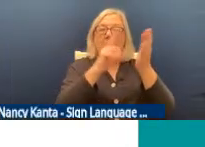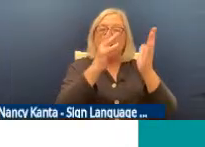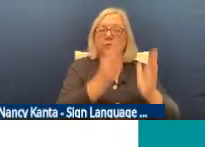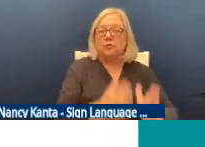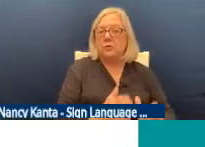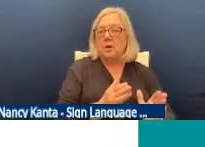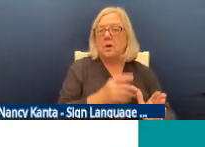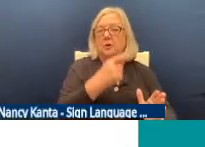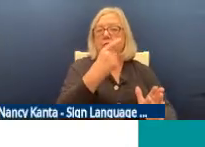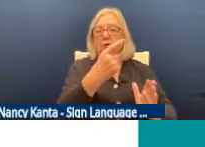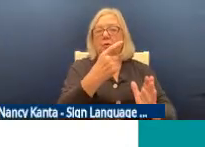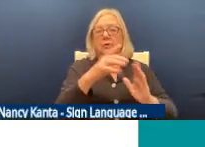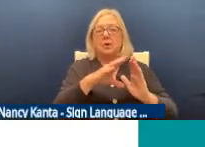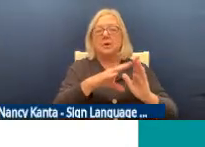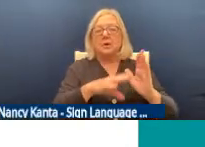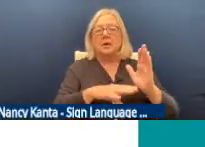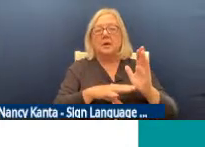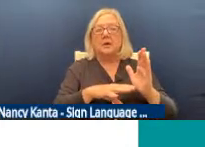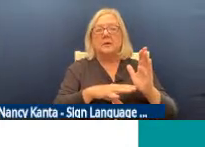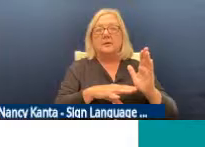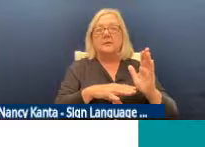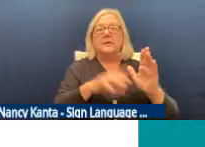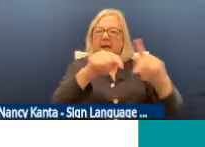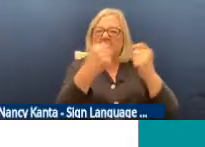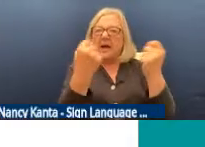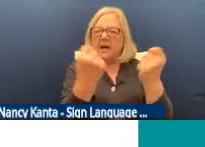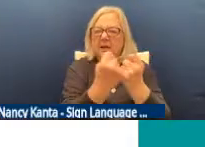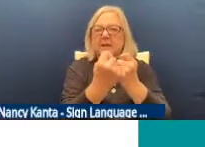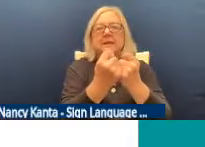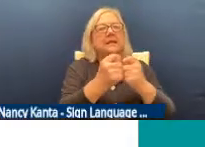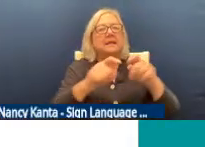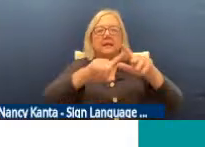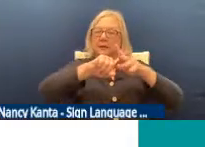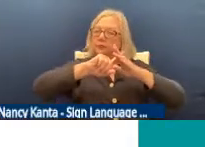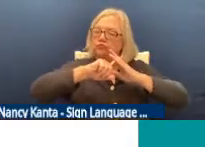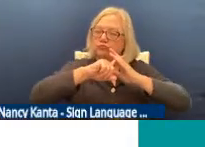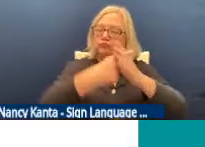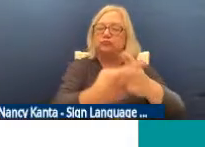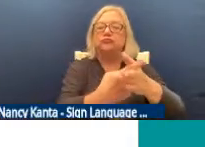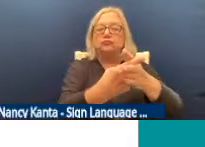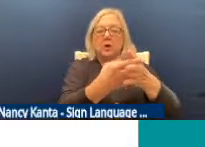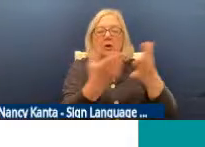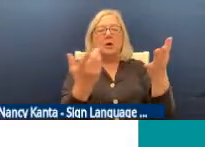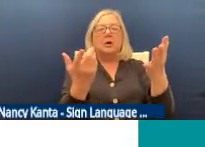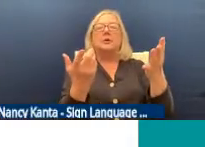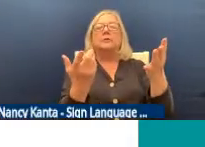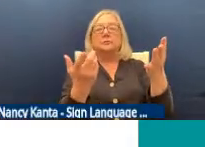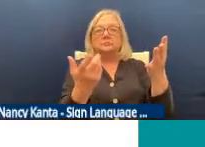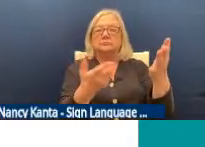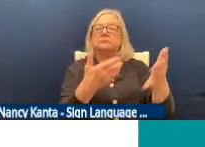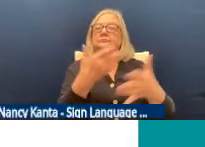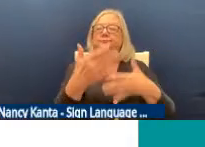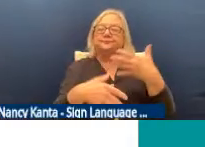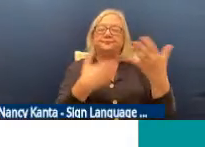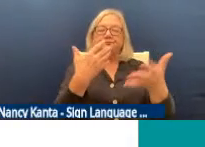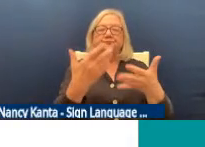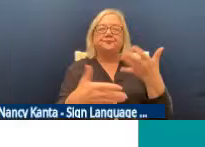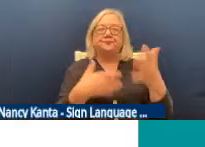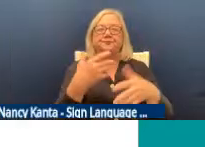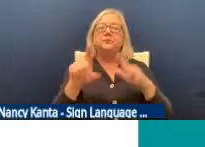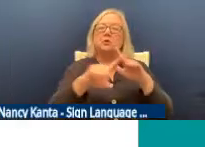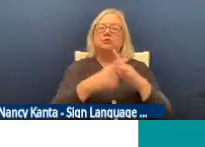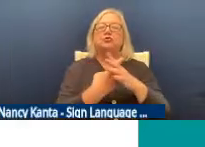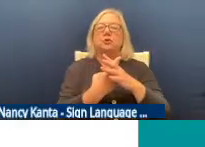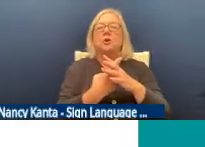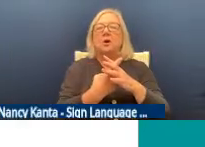progressive design build contractor team on board to start the